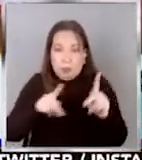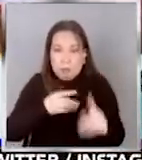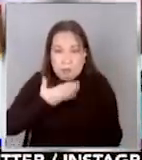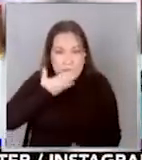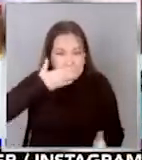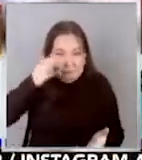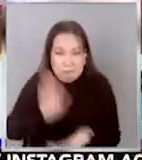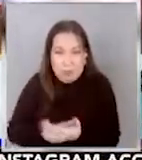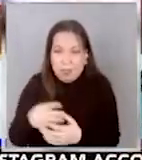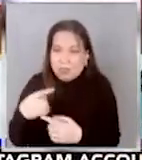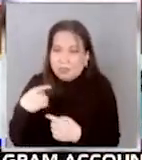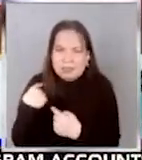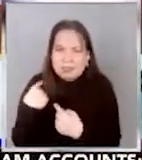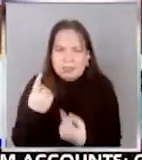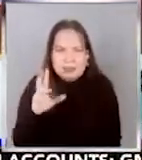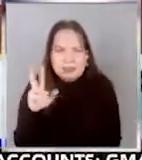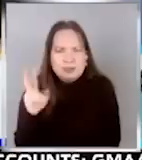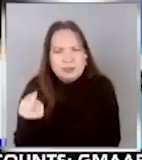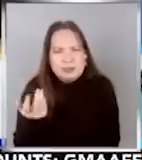Sige daw?